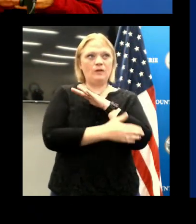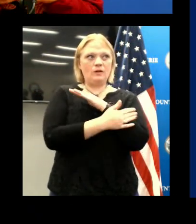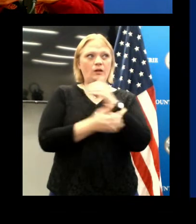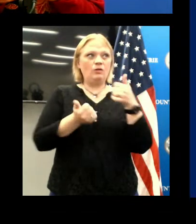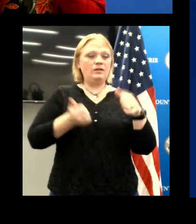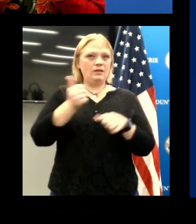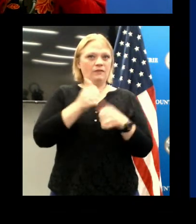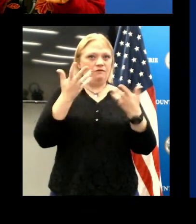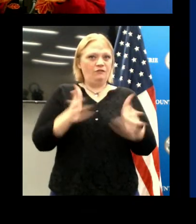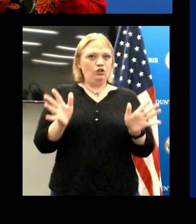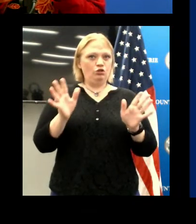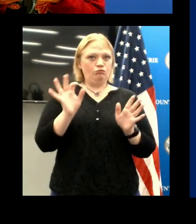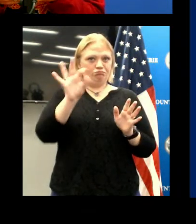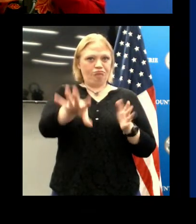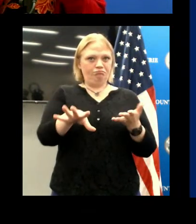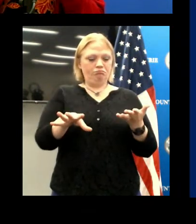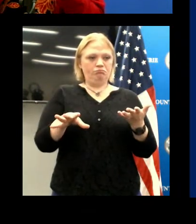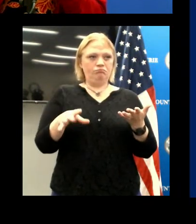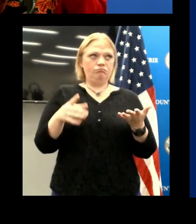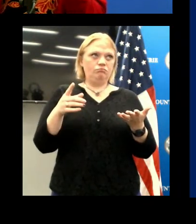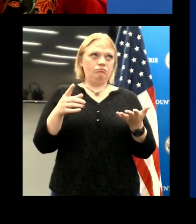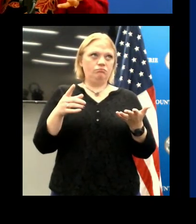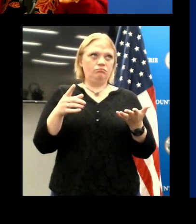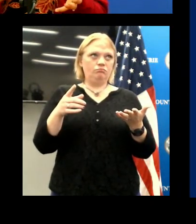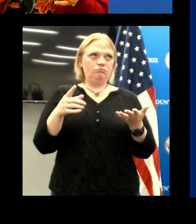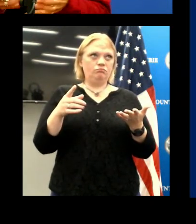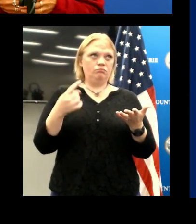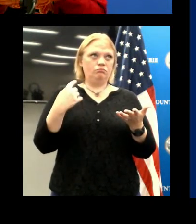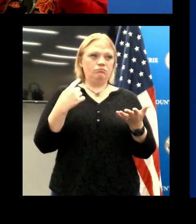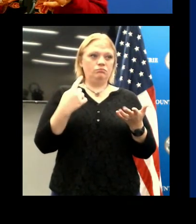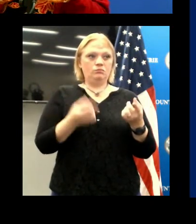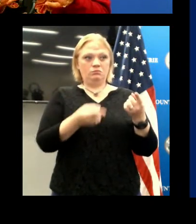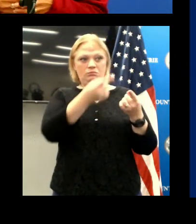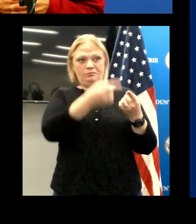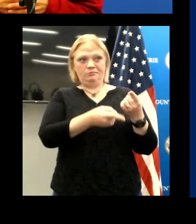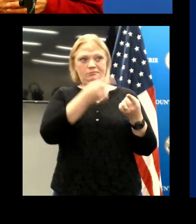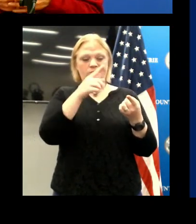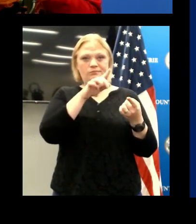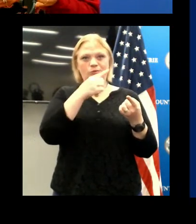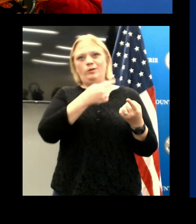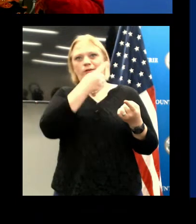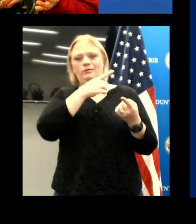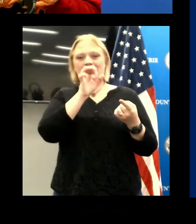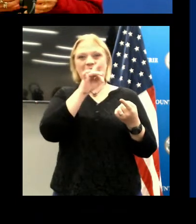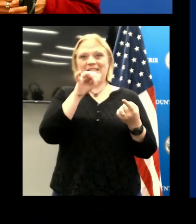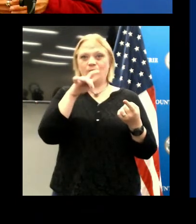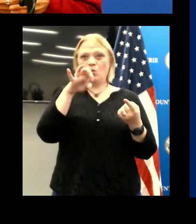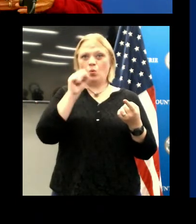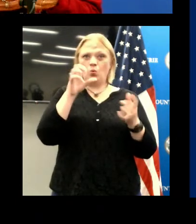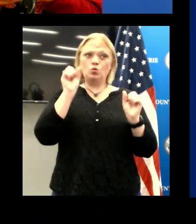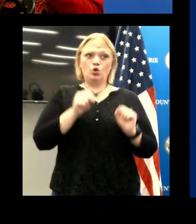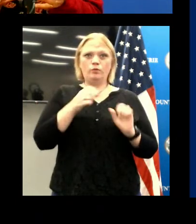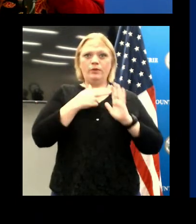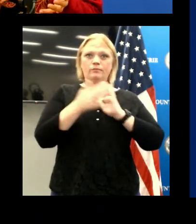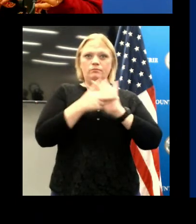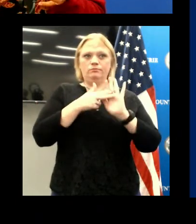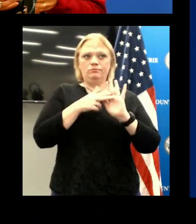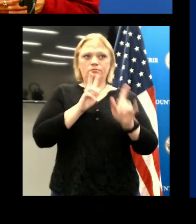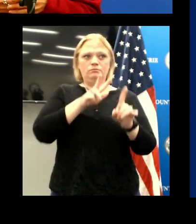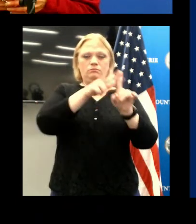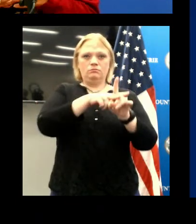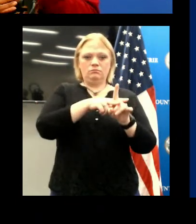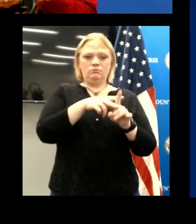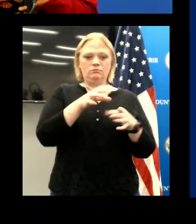to, we could be in one of these zip codes, or part of these zip codes could be designated as a